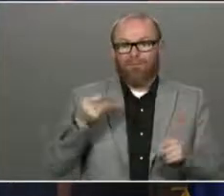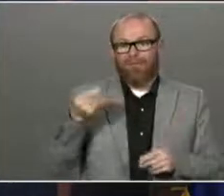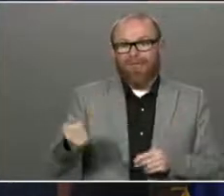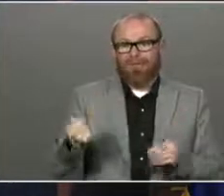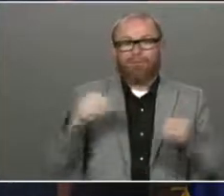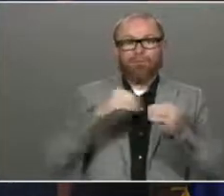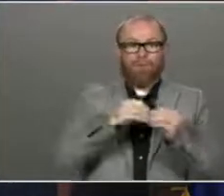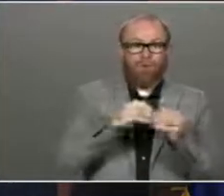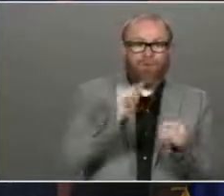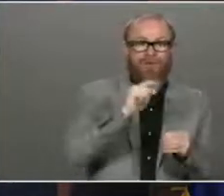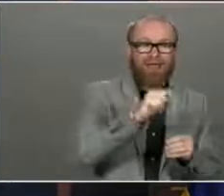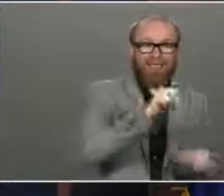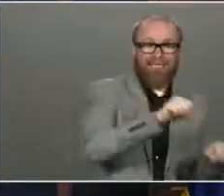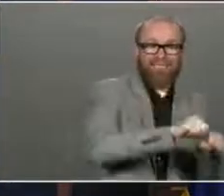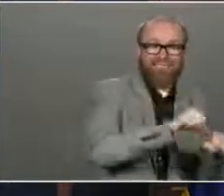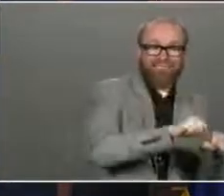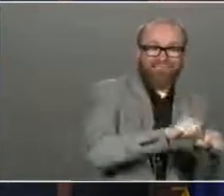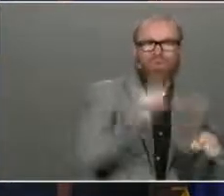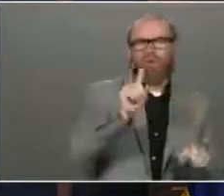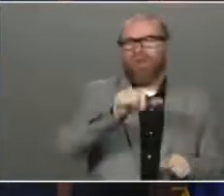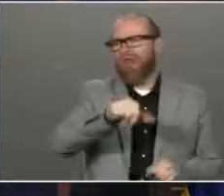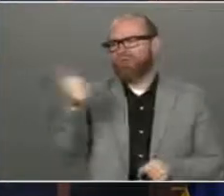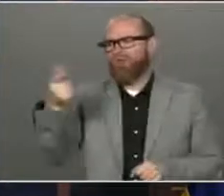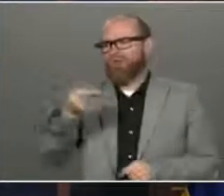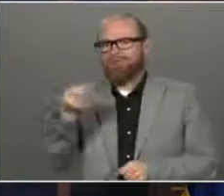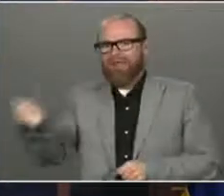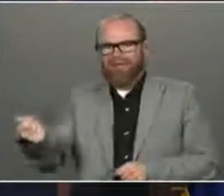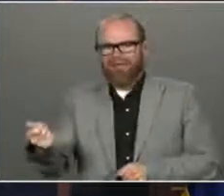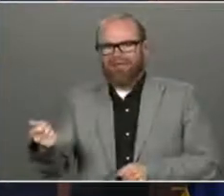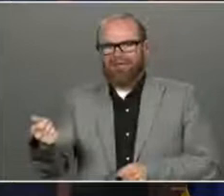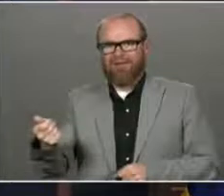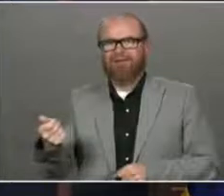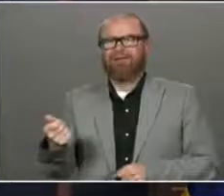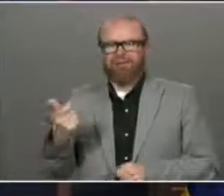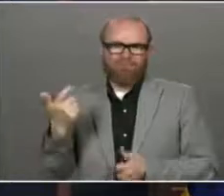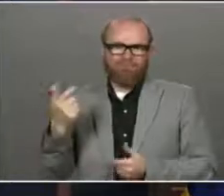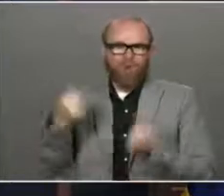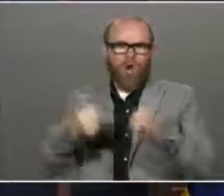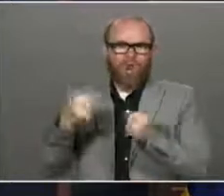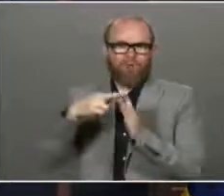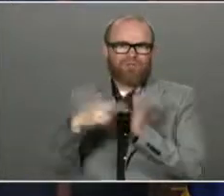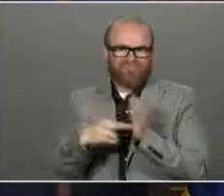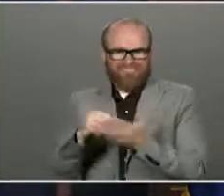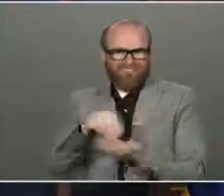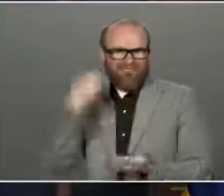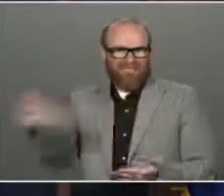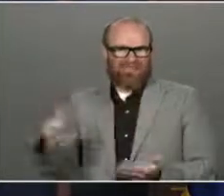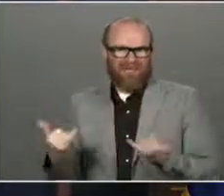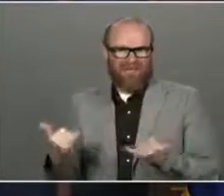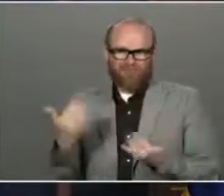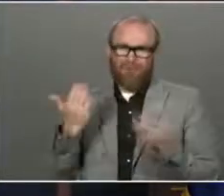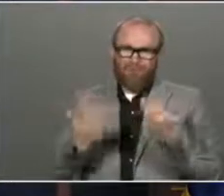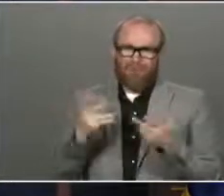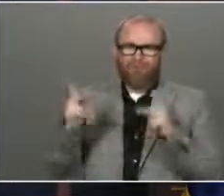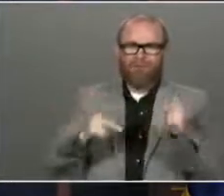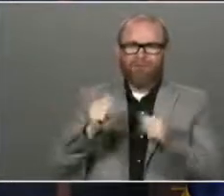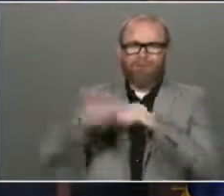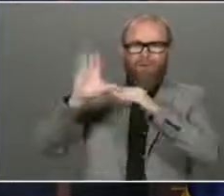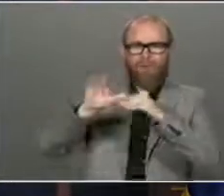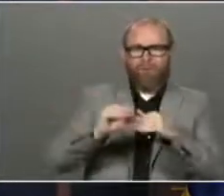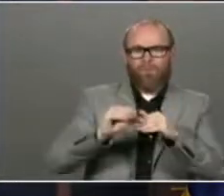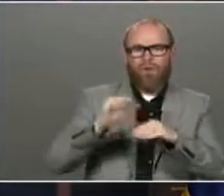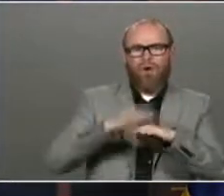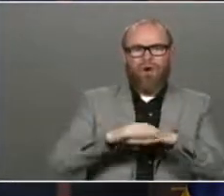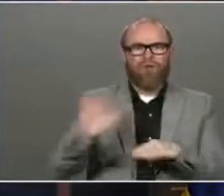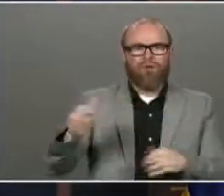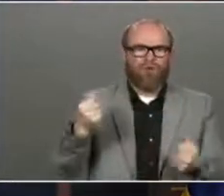the gas tank, where else are they paying that interact with government? So could we give some people relief on their